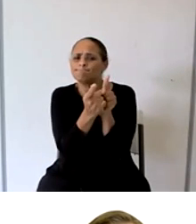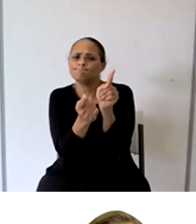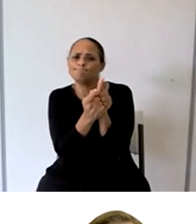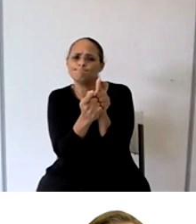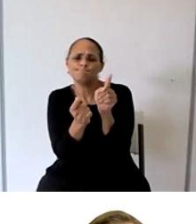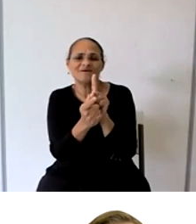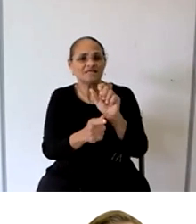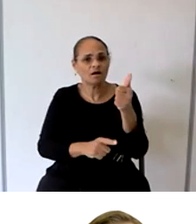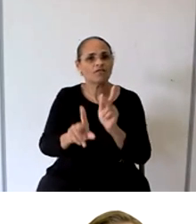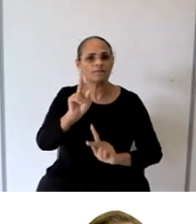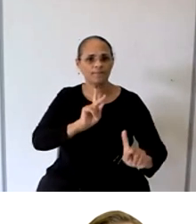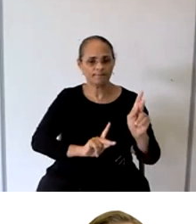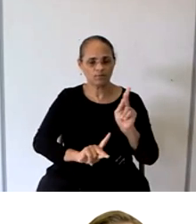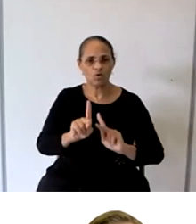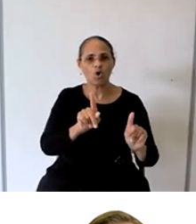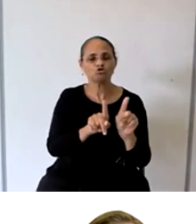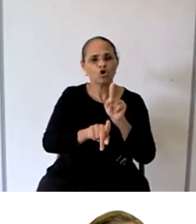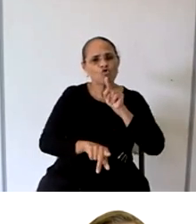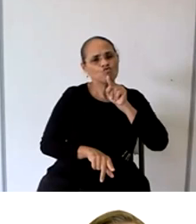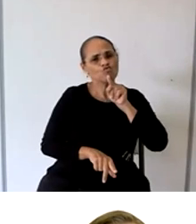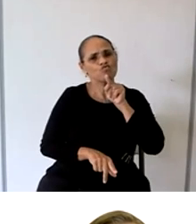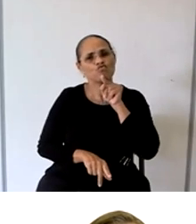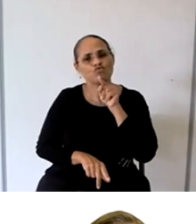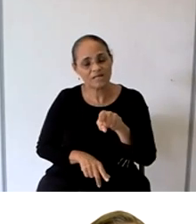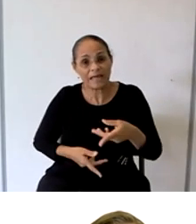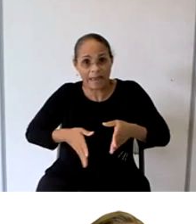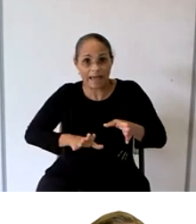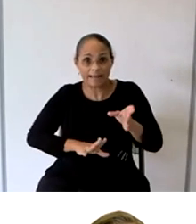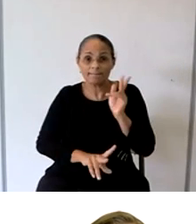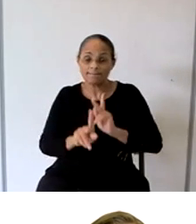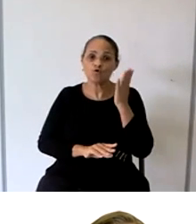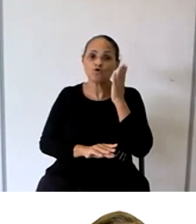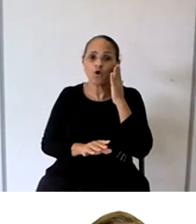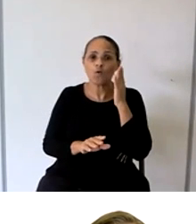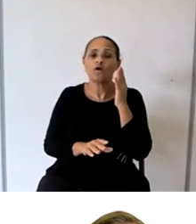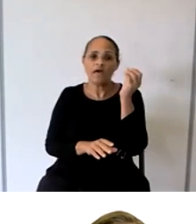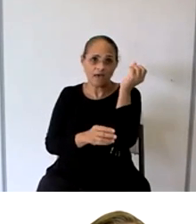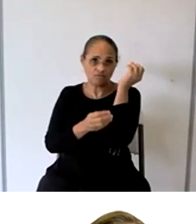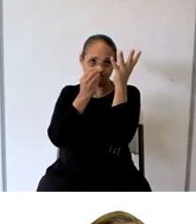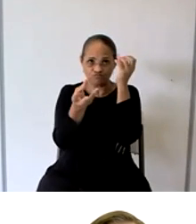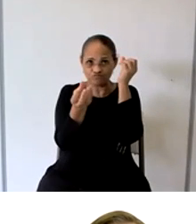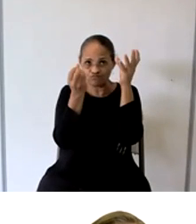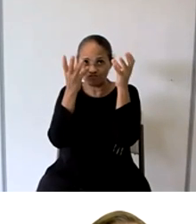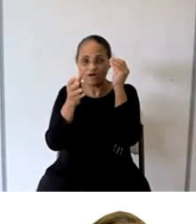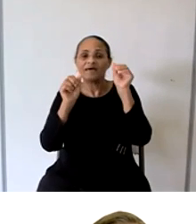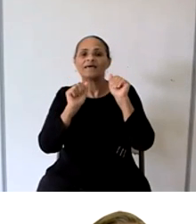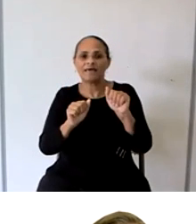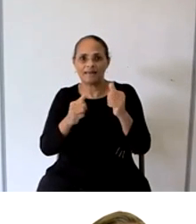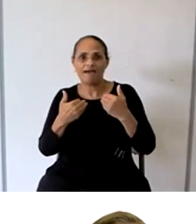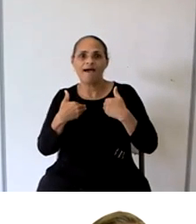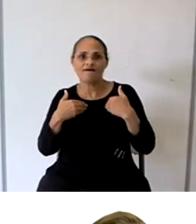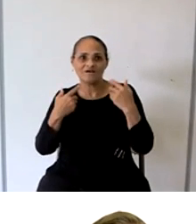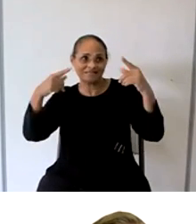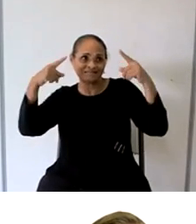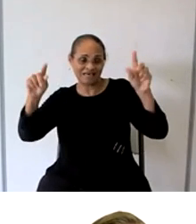meeting other people and really putting out there that people with disabilities can lead successful lives, and